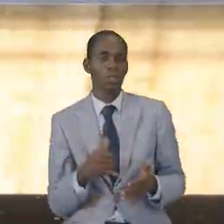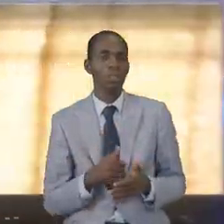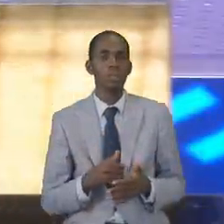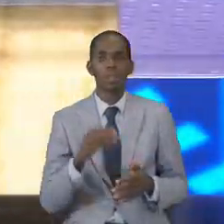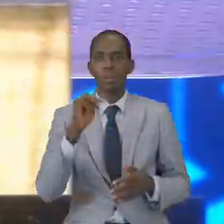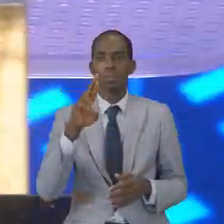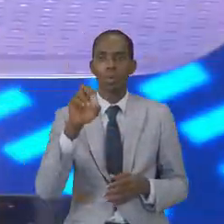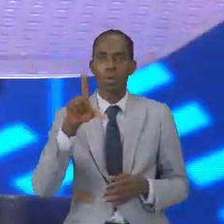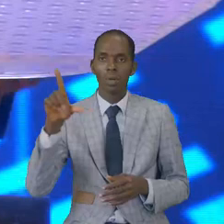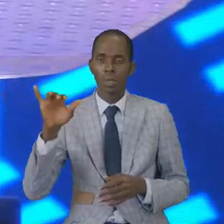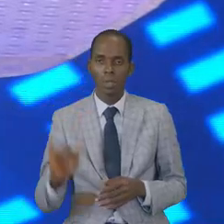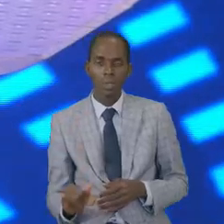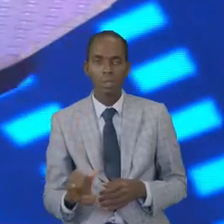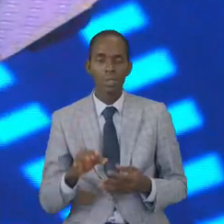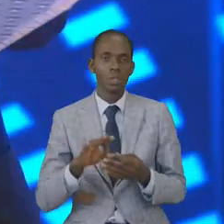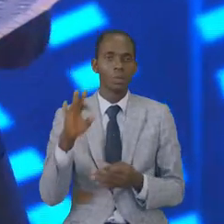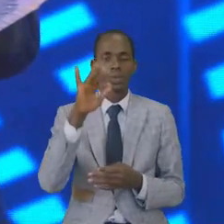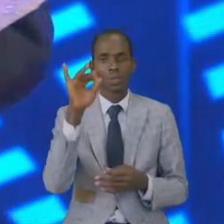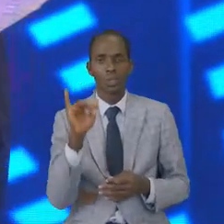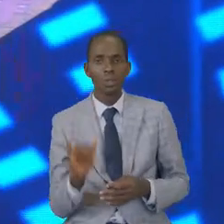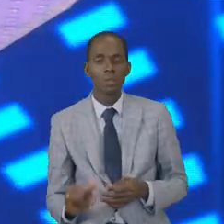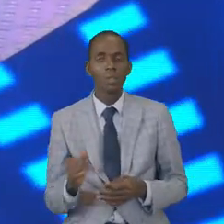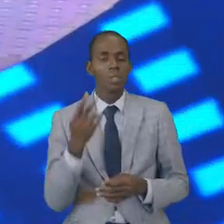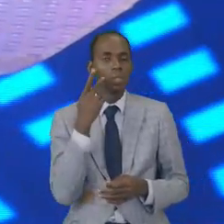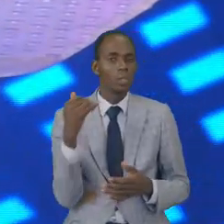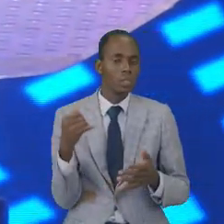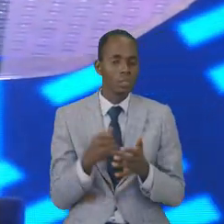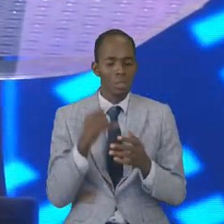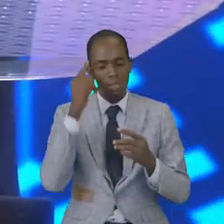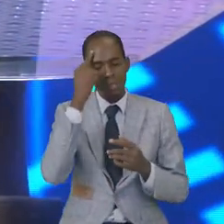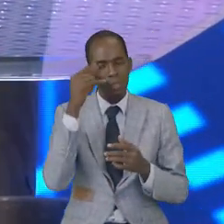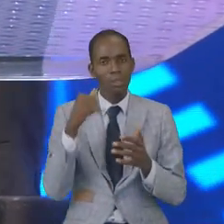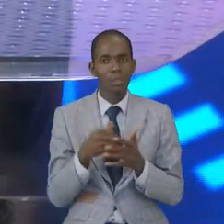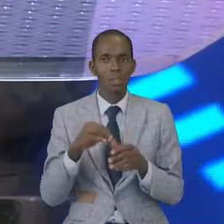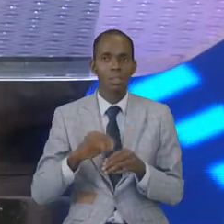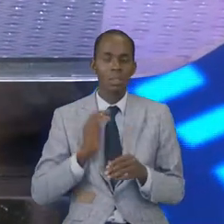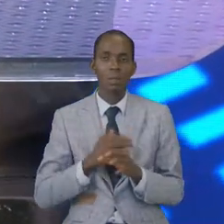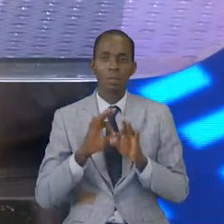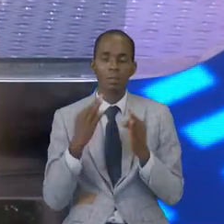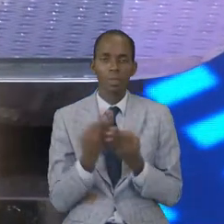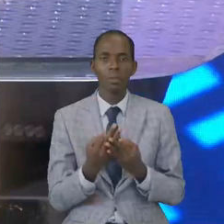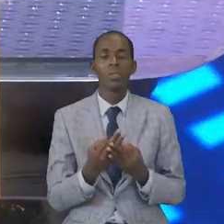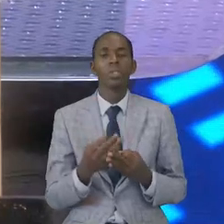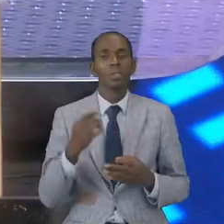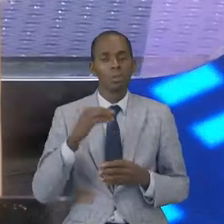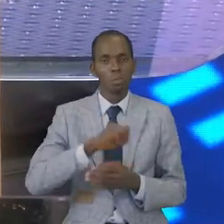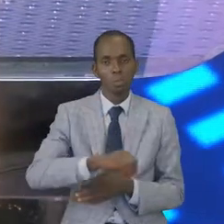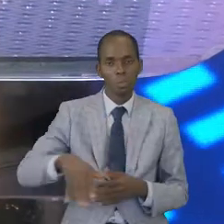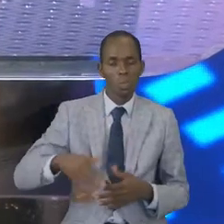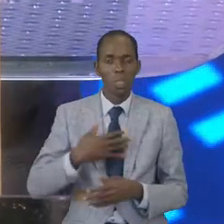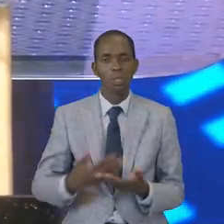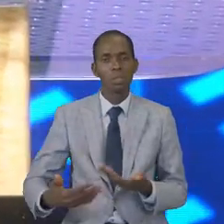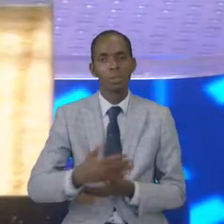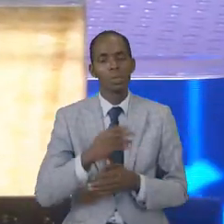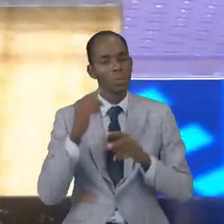it spiritually, sowing and reaping. Think about it in our families, sowing and reaping. And think about it